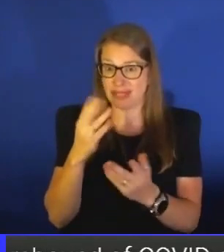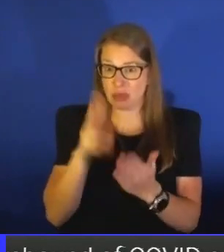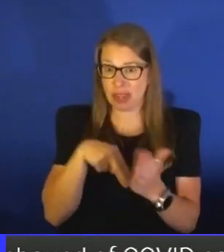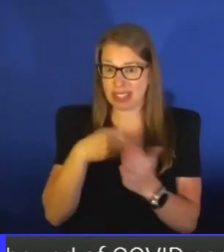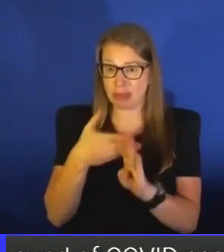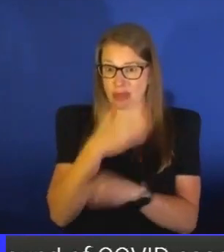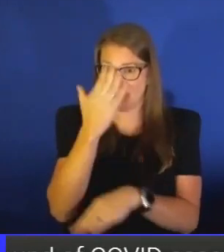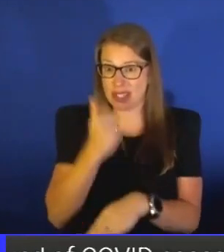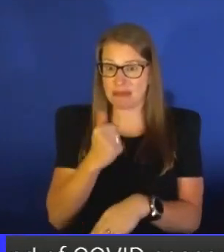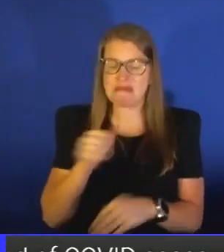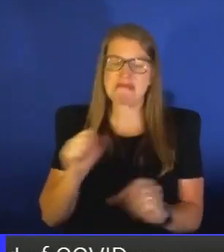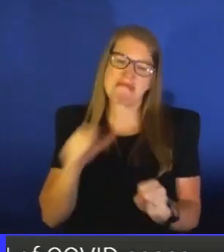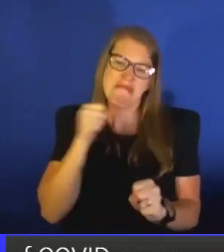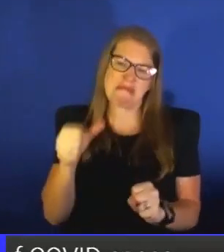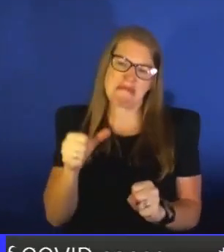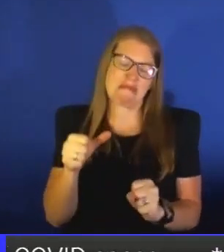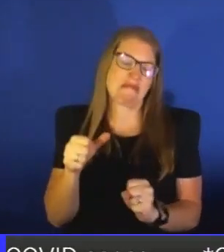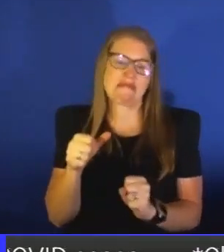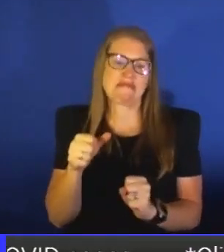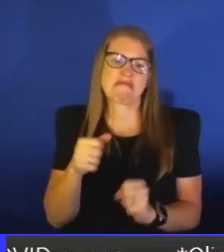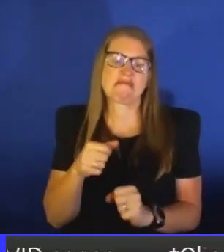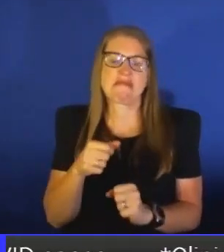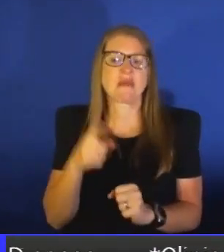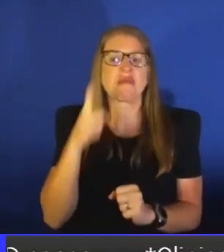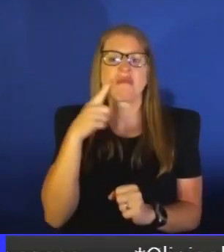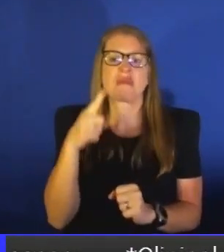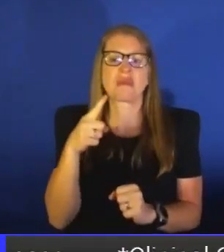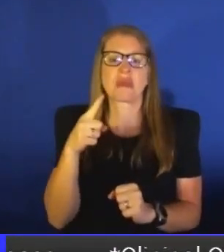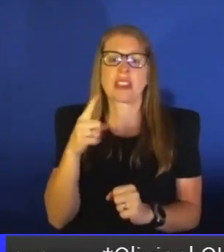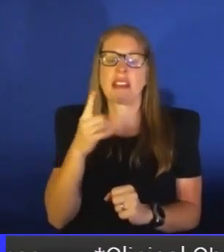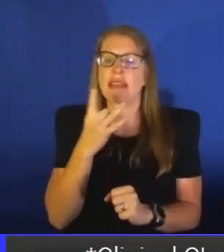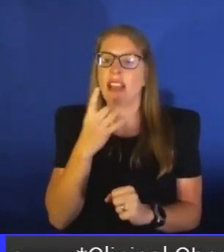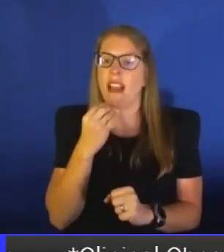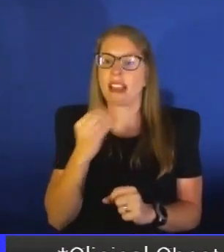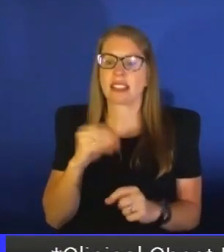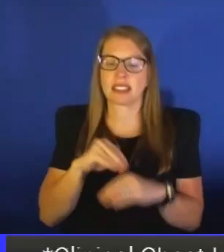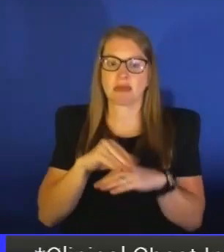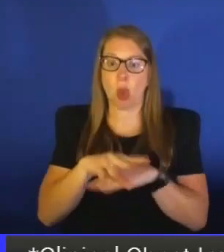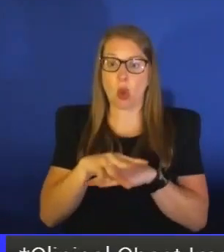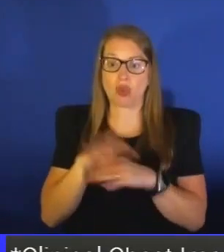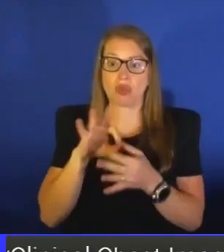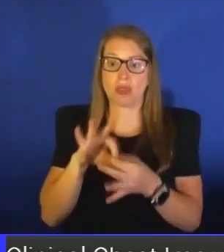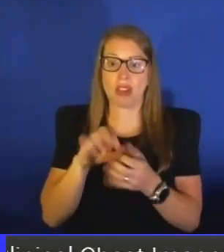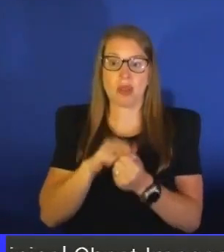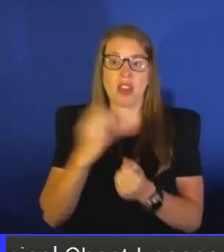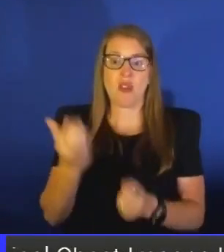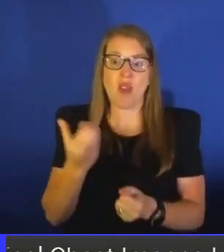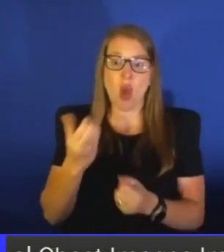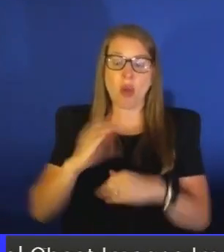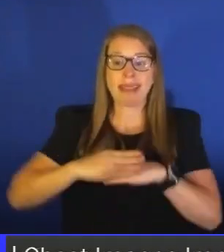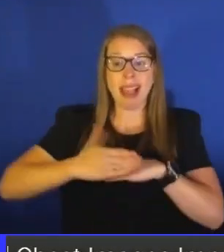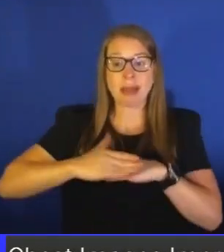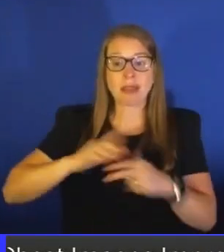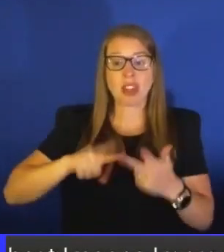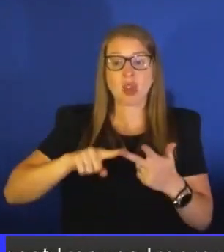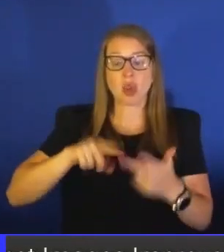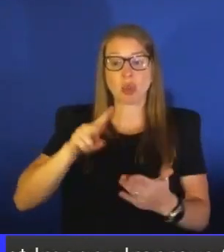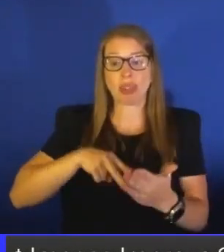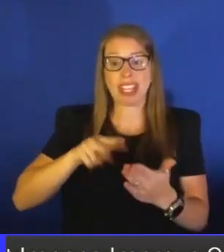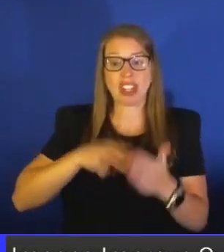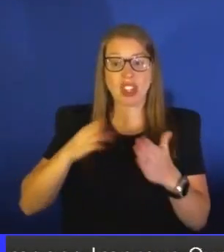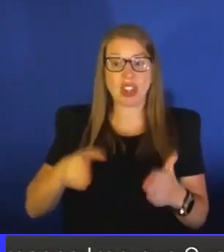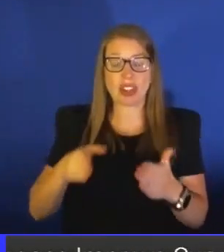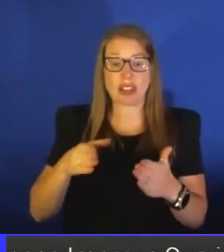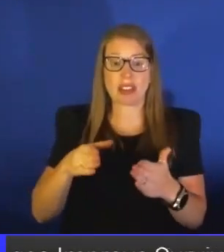I in reality think that the light exposure related to phones, laptops, readers is probably not nearly as